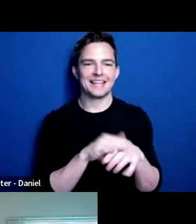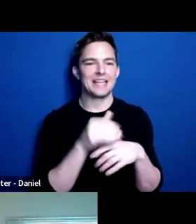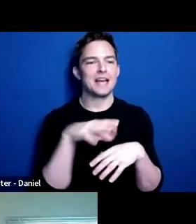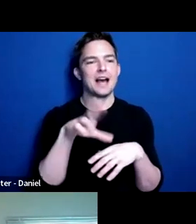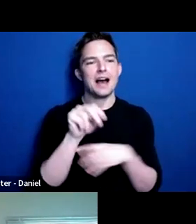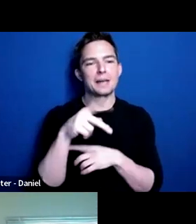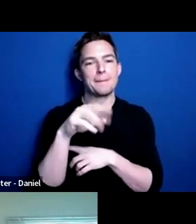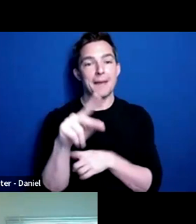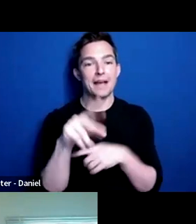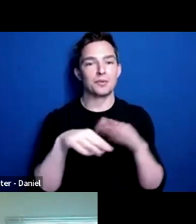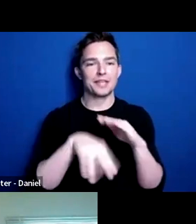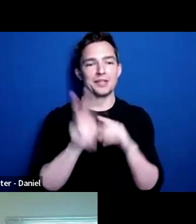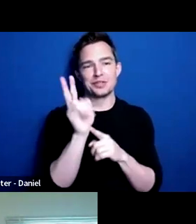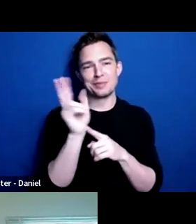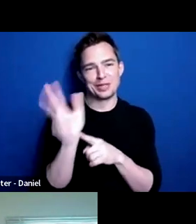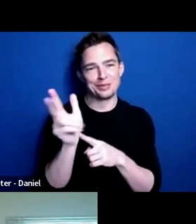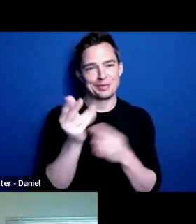unpacking it within the 2 to 3 minutes.